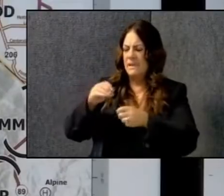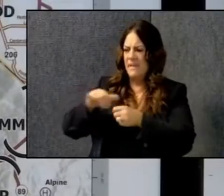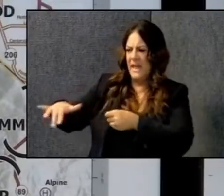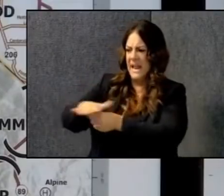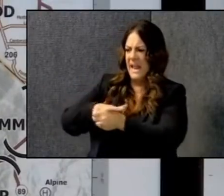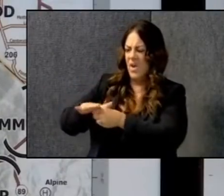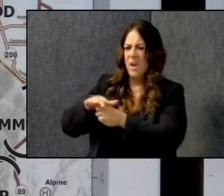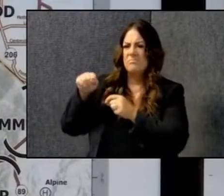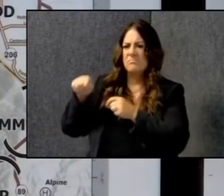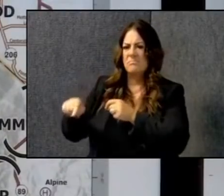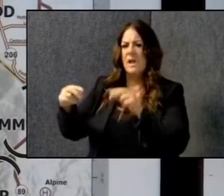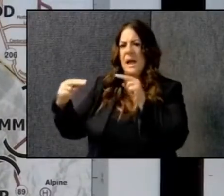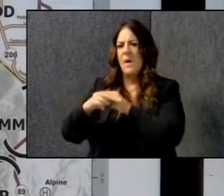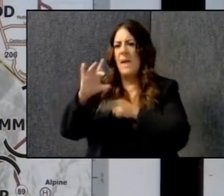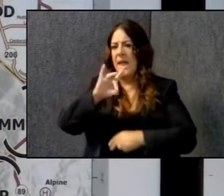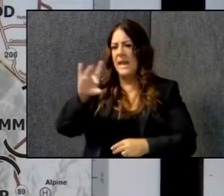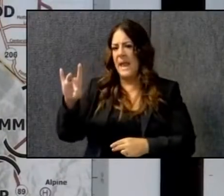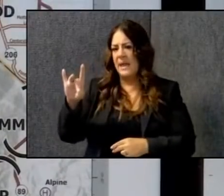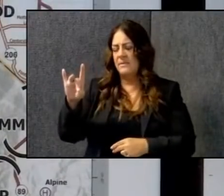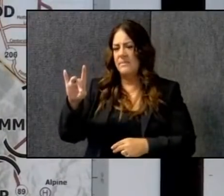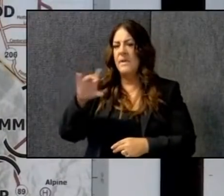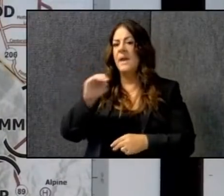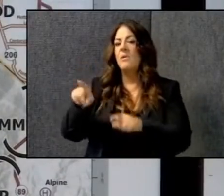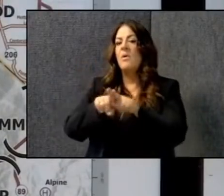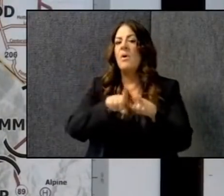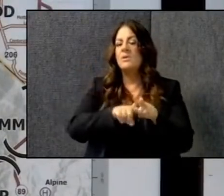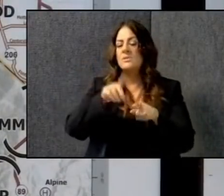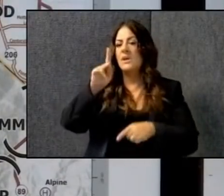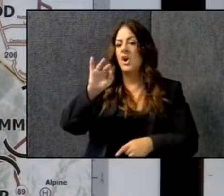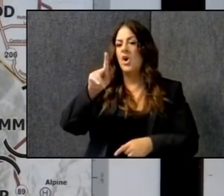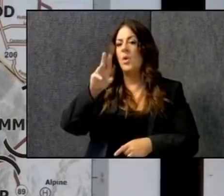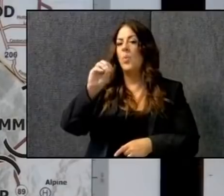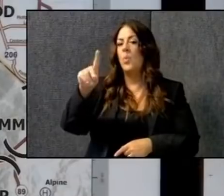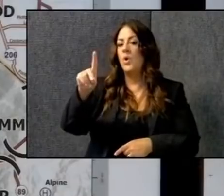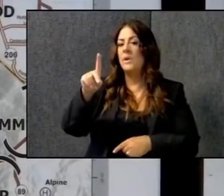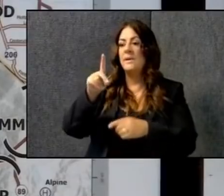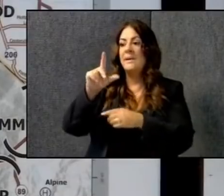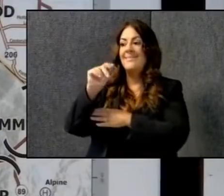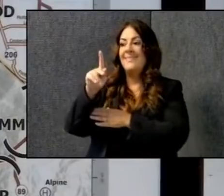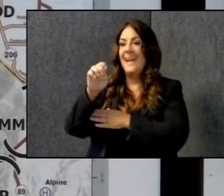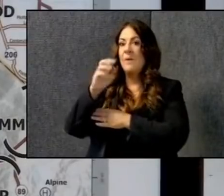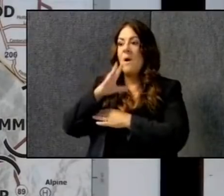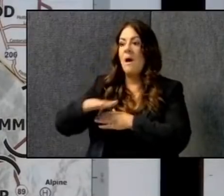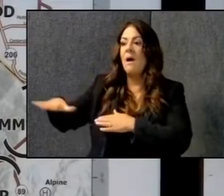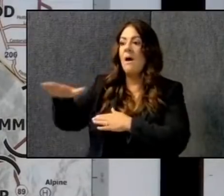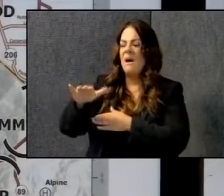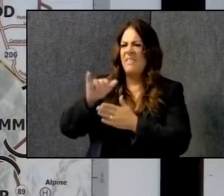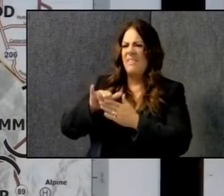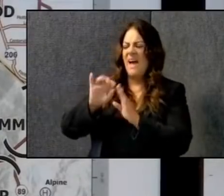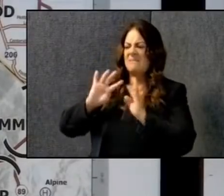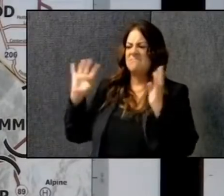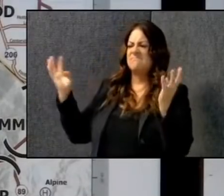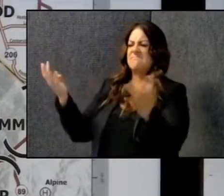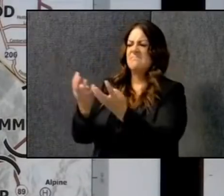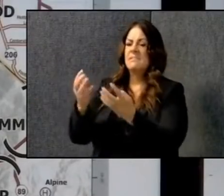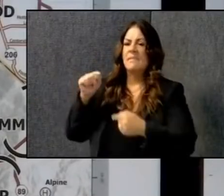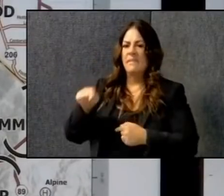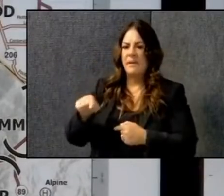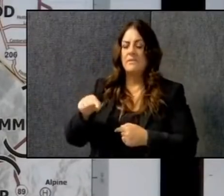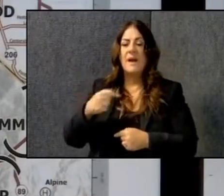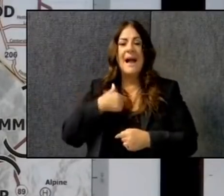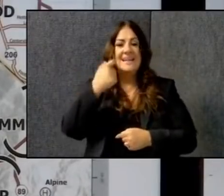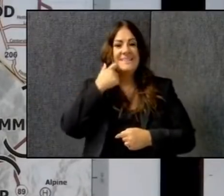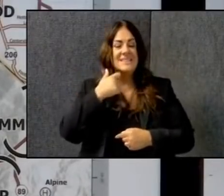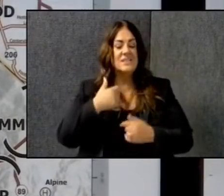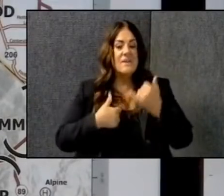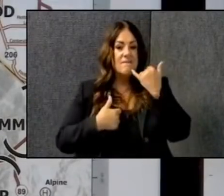secured down here along the Highway 80 corridor and around Kirkwood Lake itself. So things are looking real well. I just got off the phone with the guys that are over